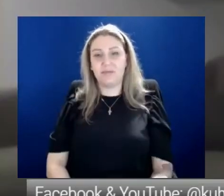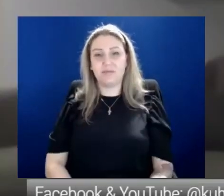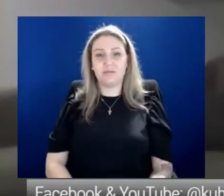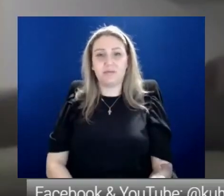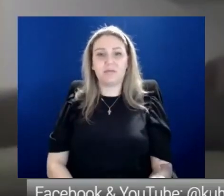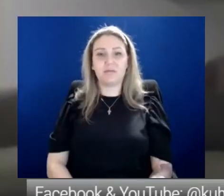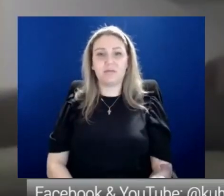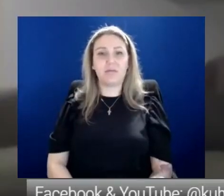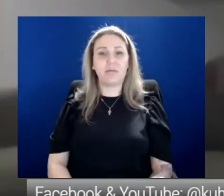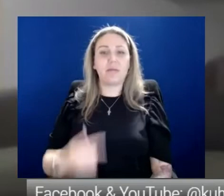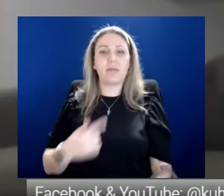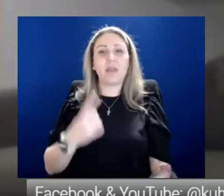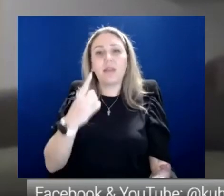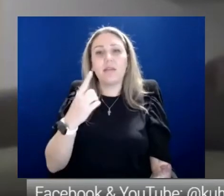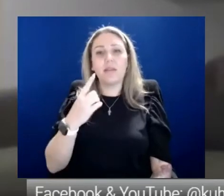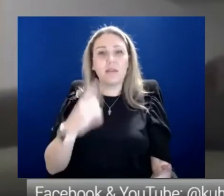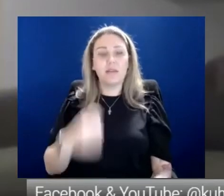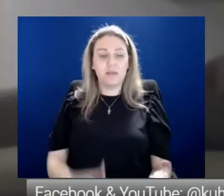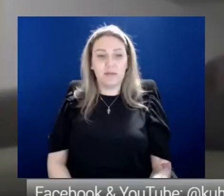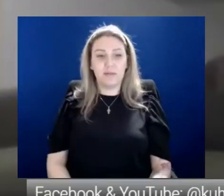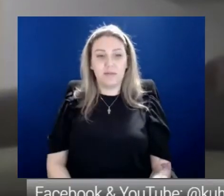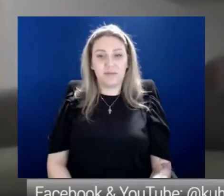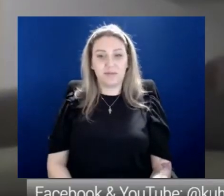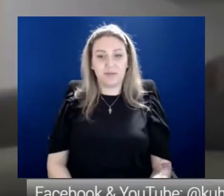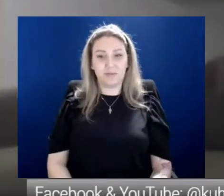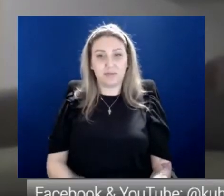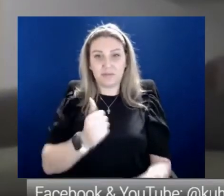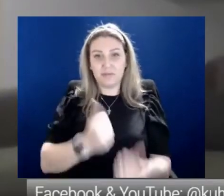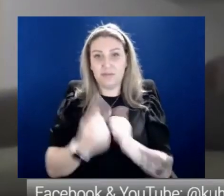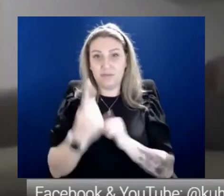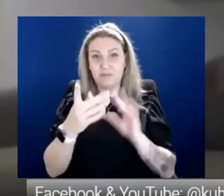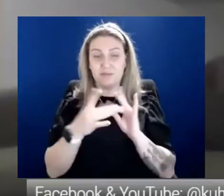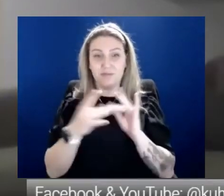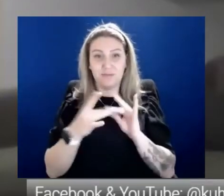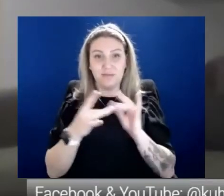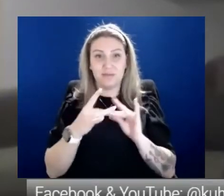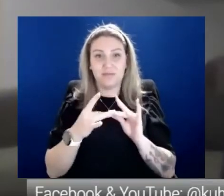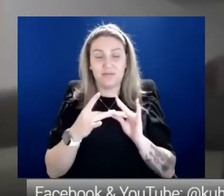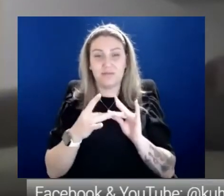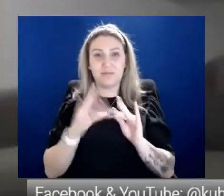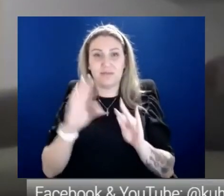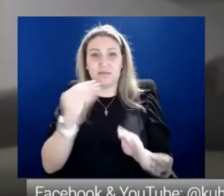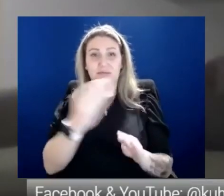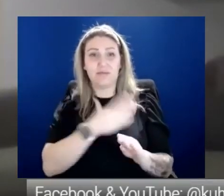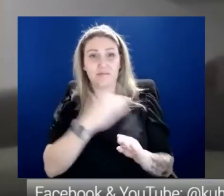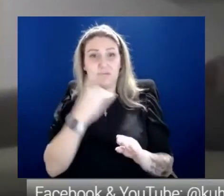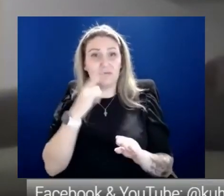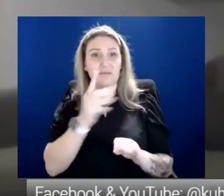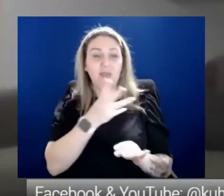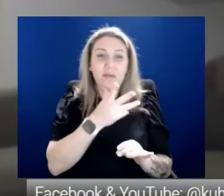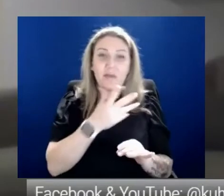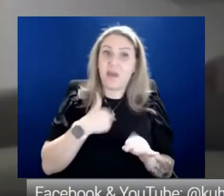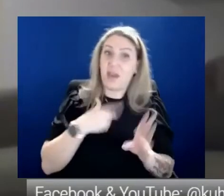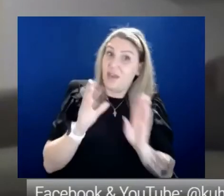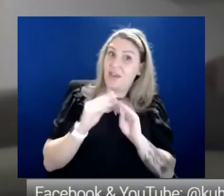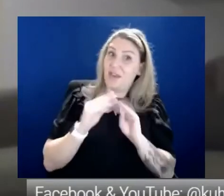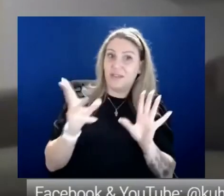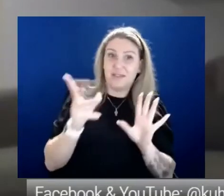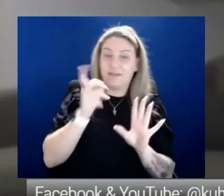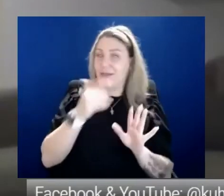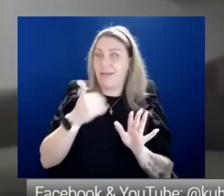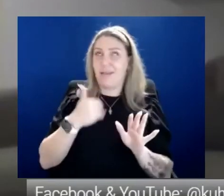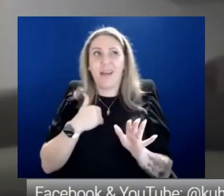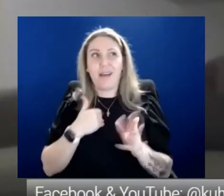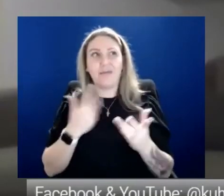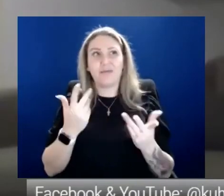I think everybody's comments on giving grace to the mother was something I obviously didn't even have top of mind,